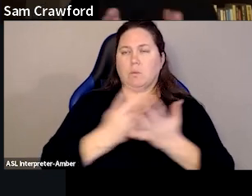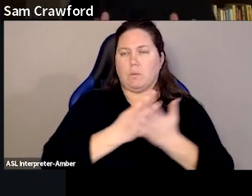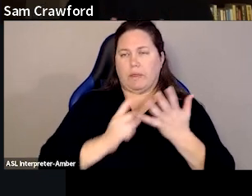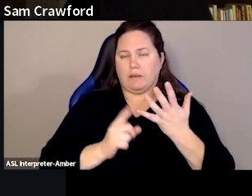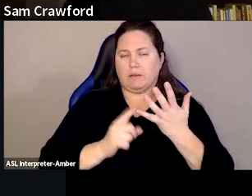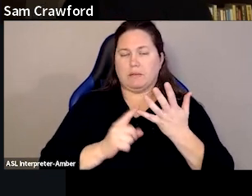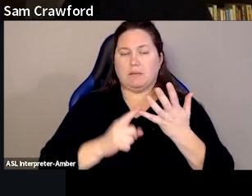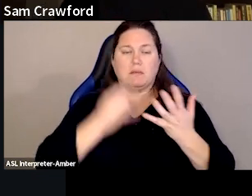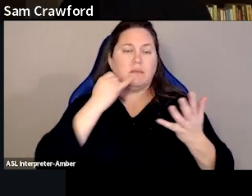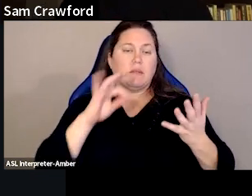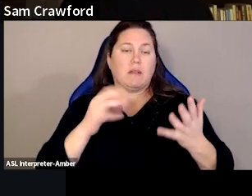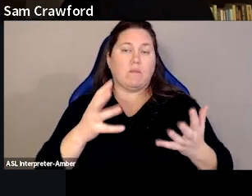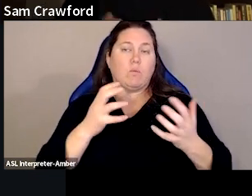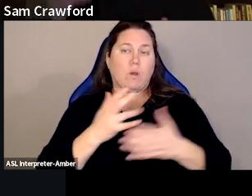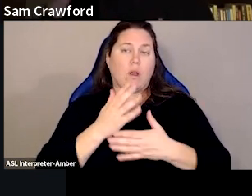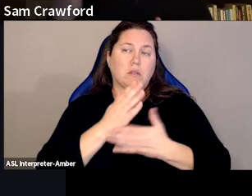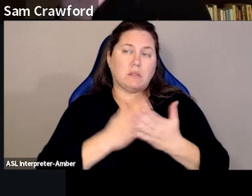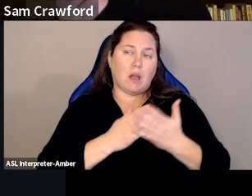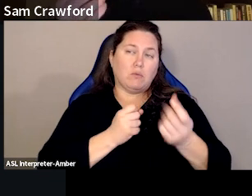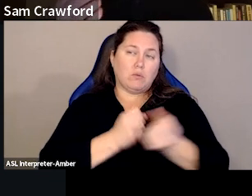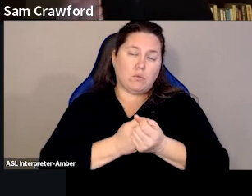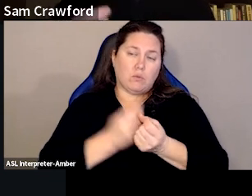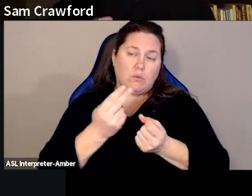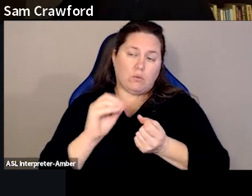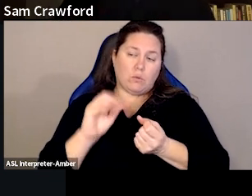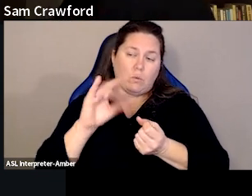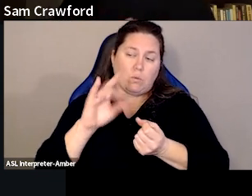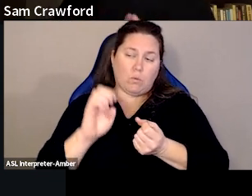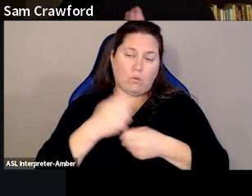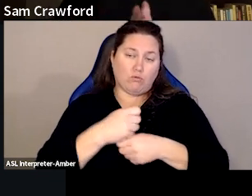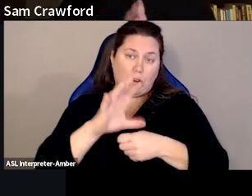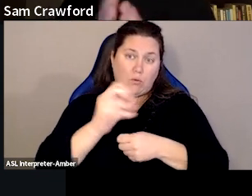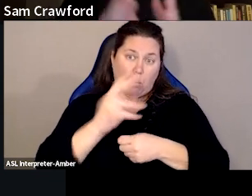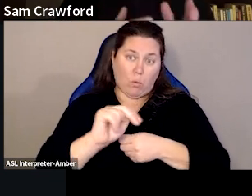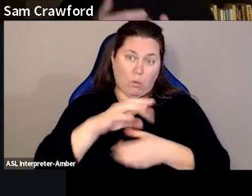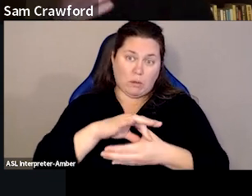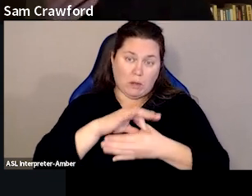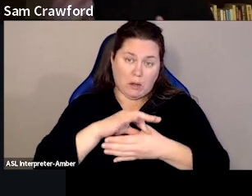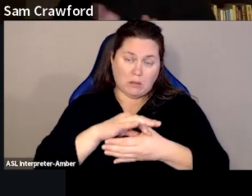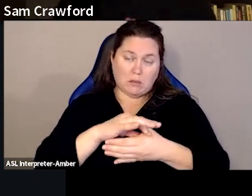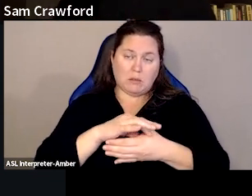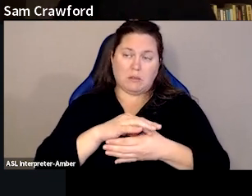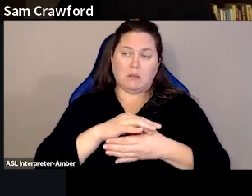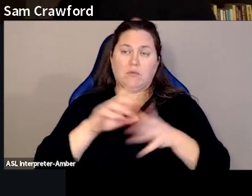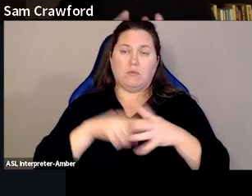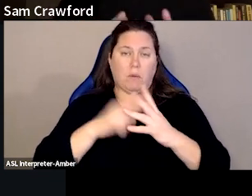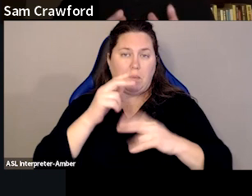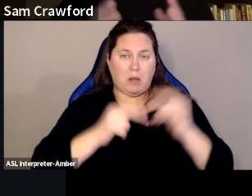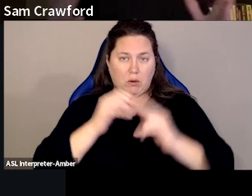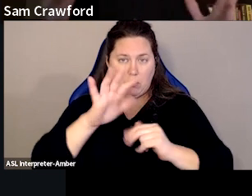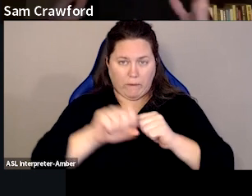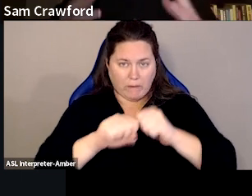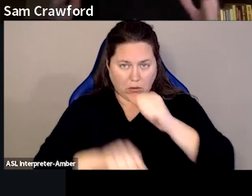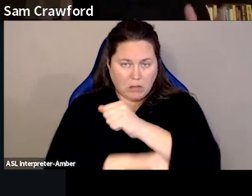some supporting no-code software to create your own content and start building out your foundation or your